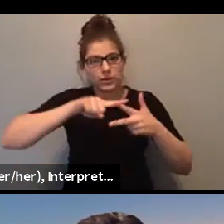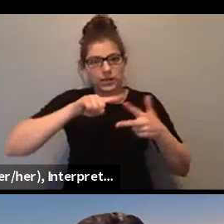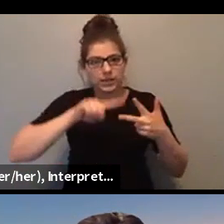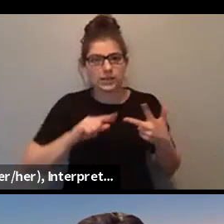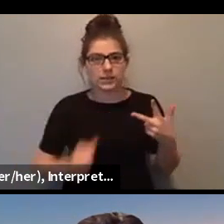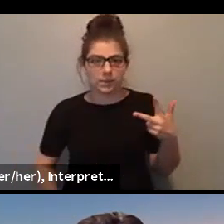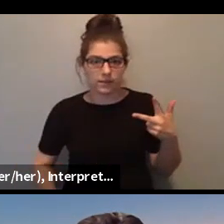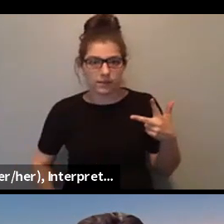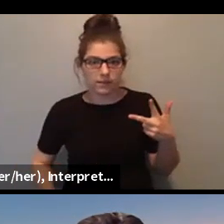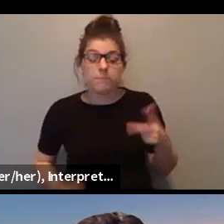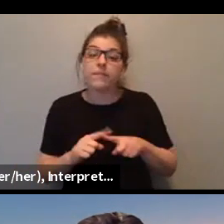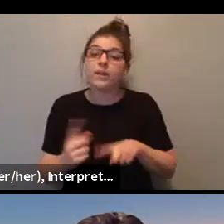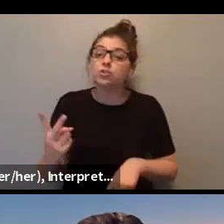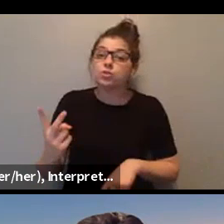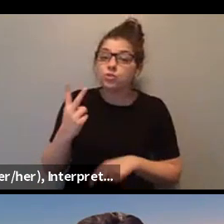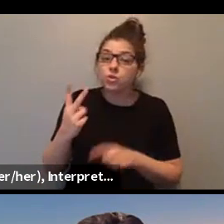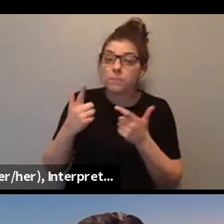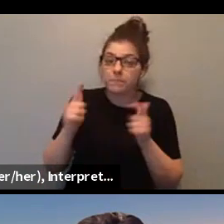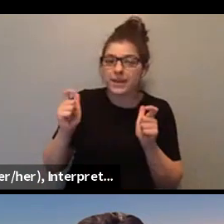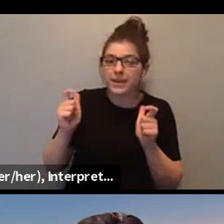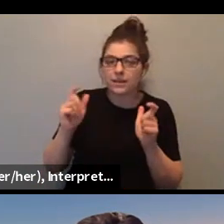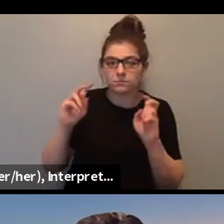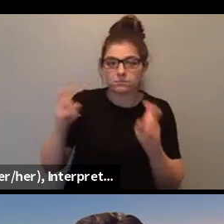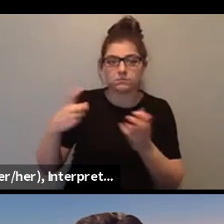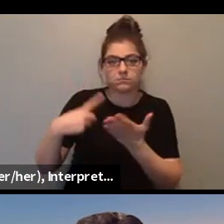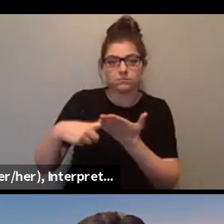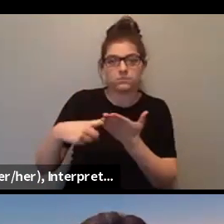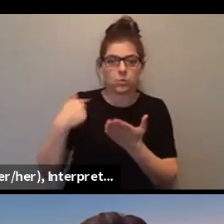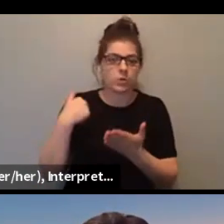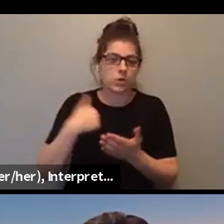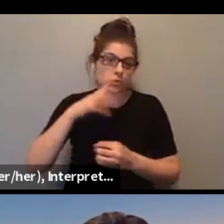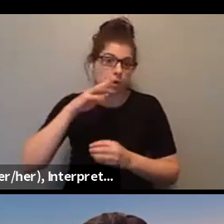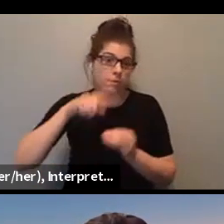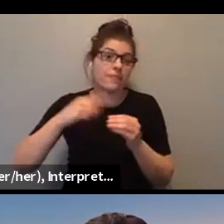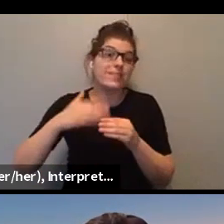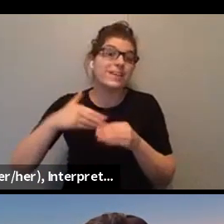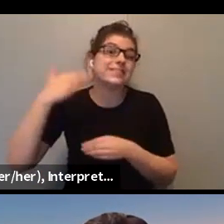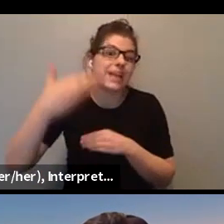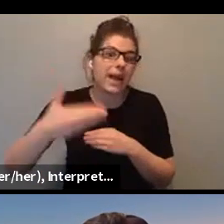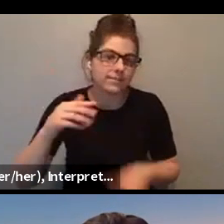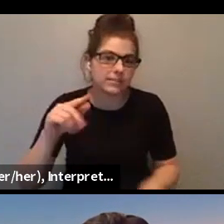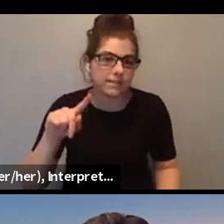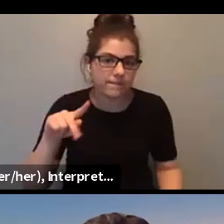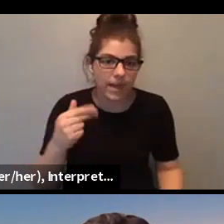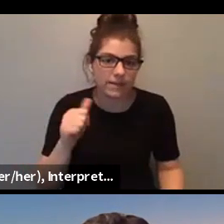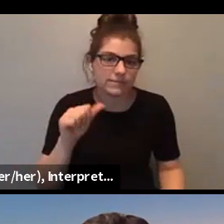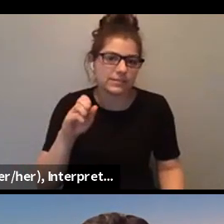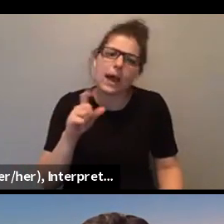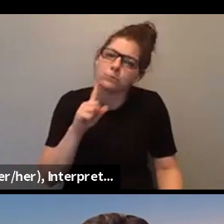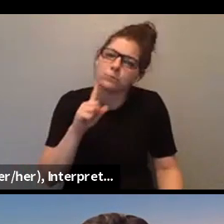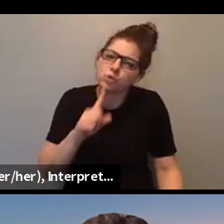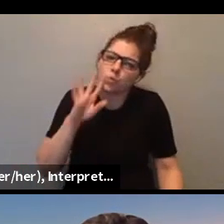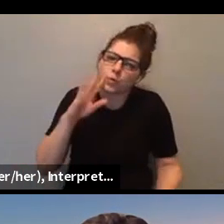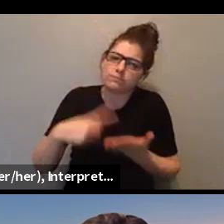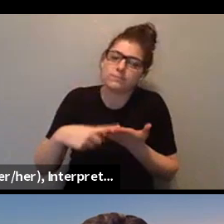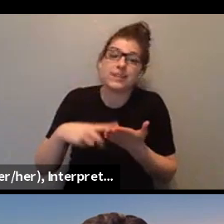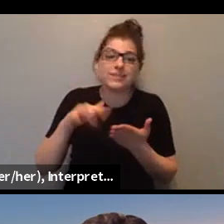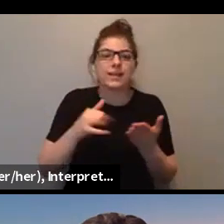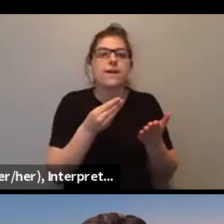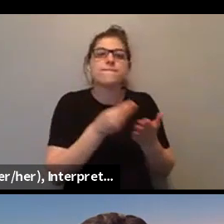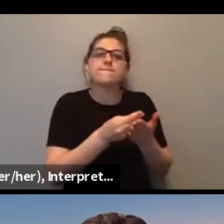be brought in on the next phase, and I'm sure they will. And those are the funders and foundations that are very key to